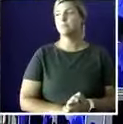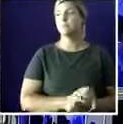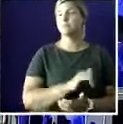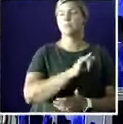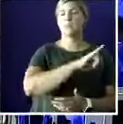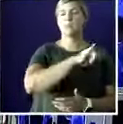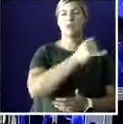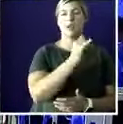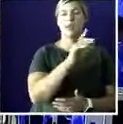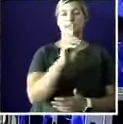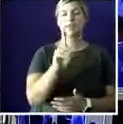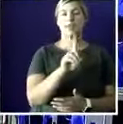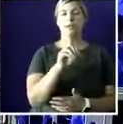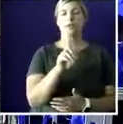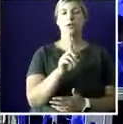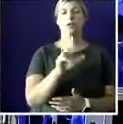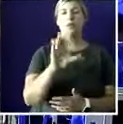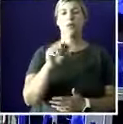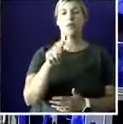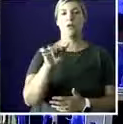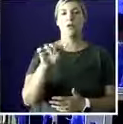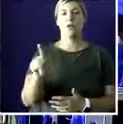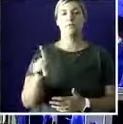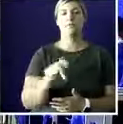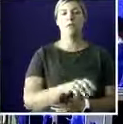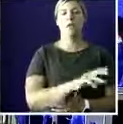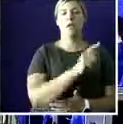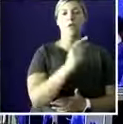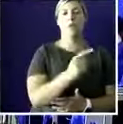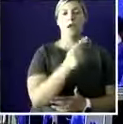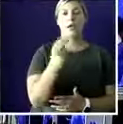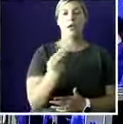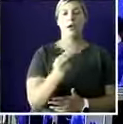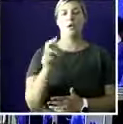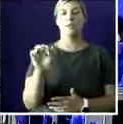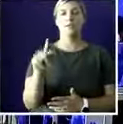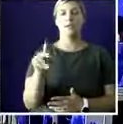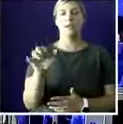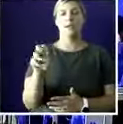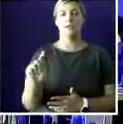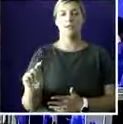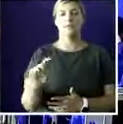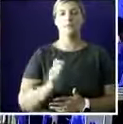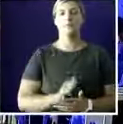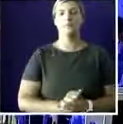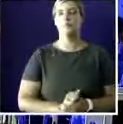John A. Danielle Clark. Grant Howard Sterrett.